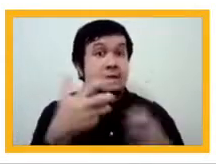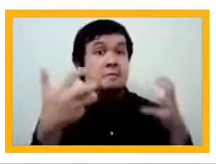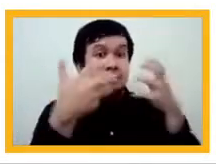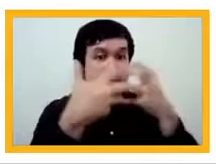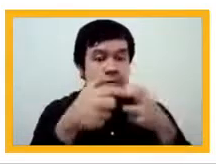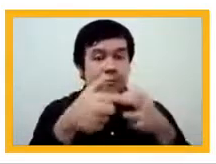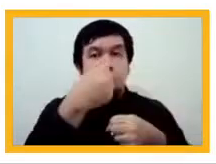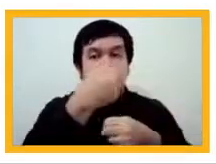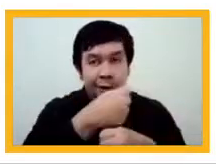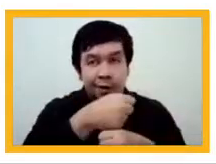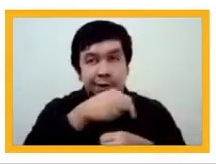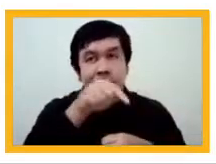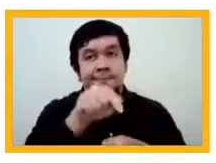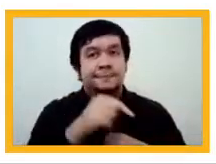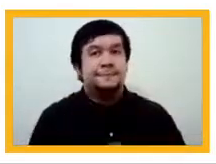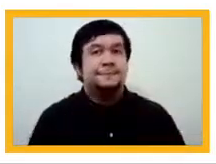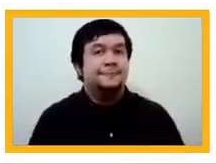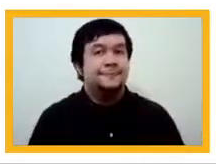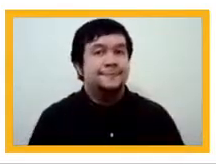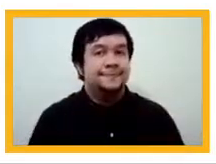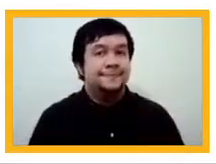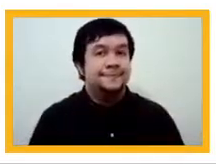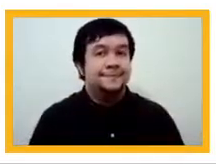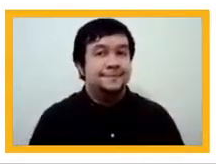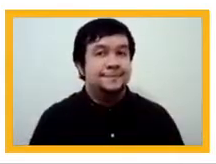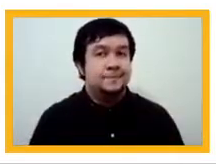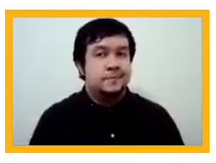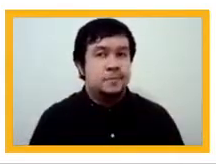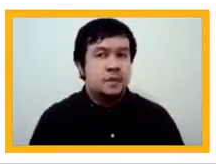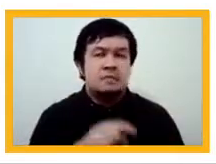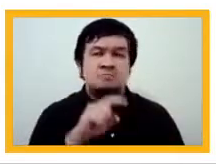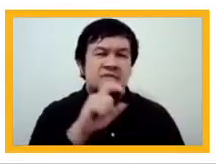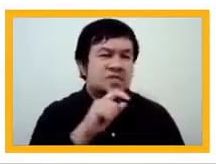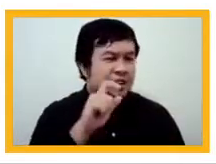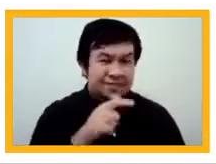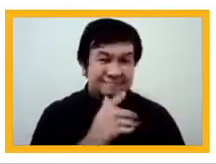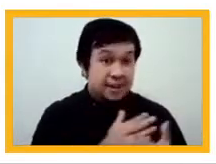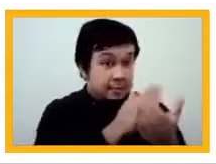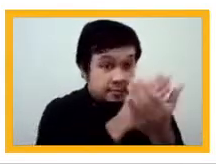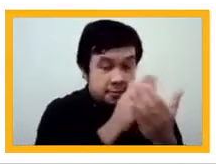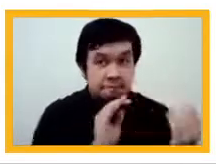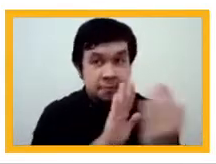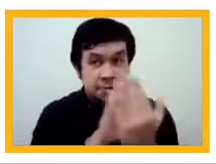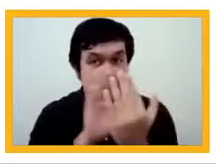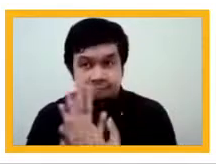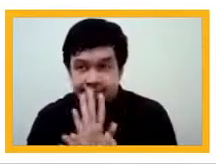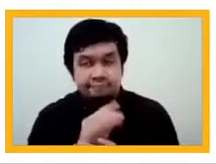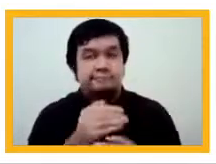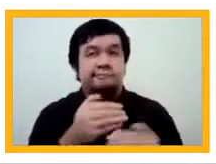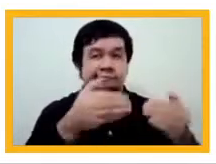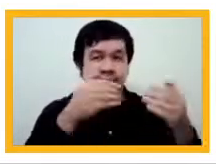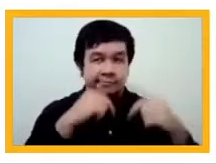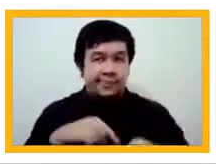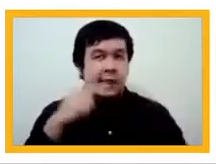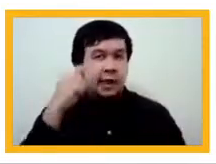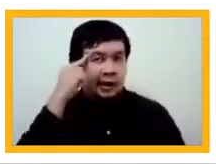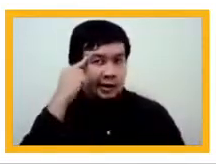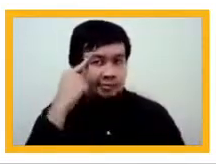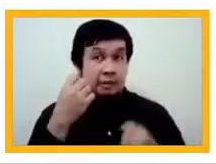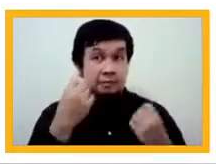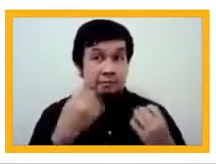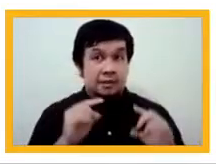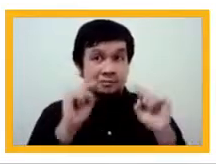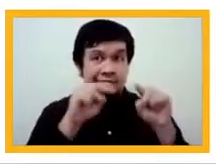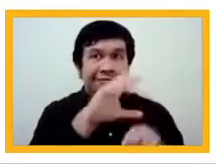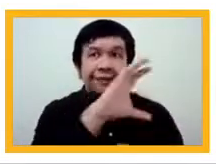easily like mobilize hundreds or thousands of companies for facilitating job matching.